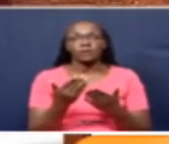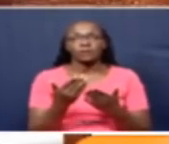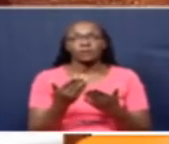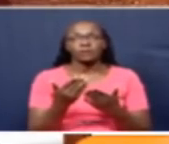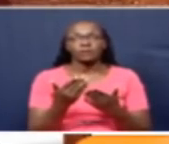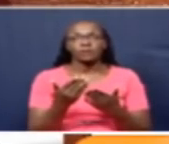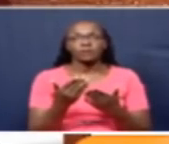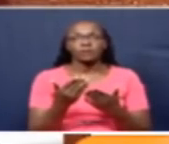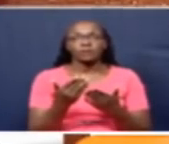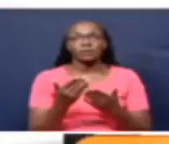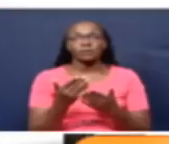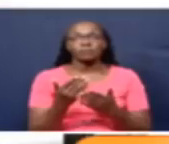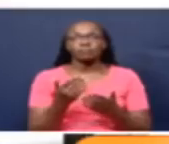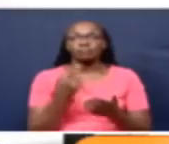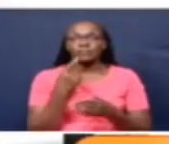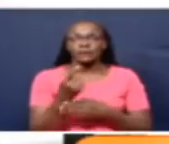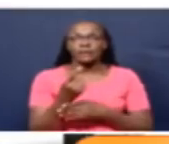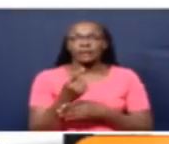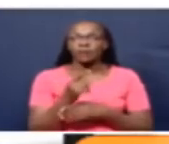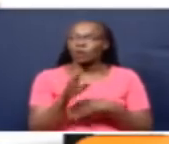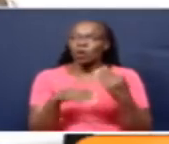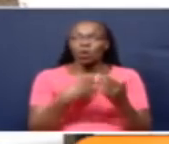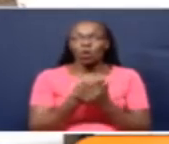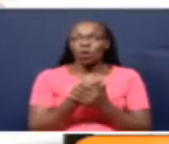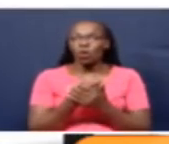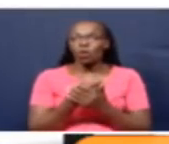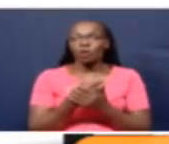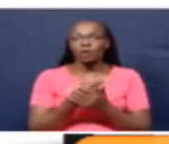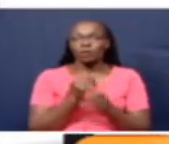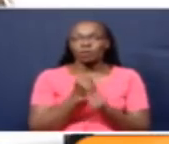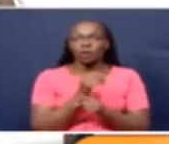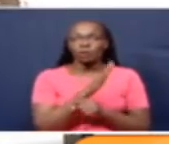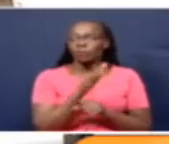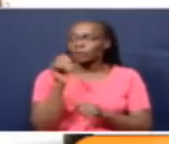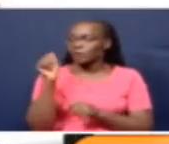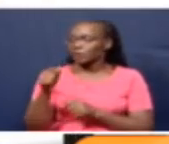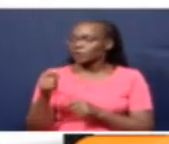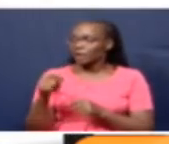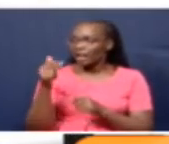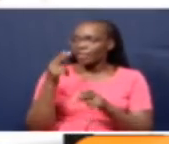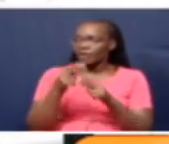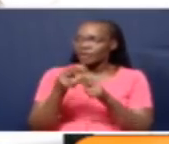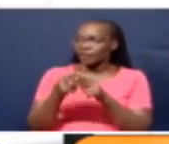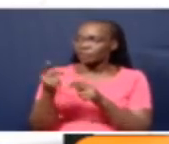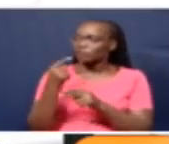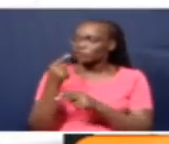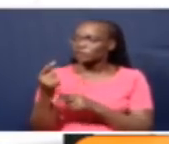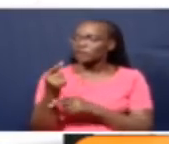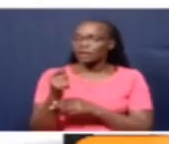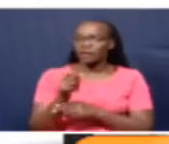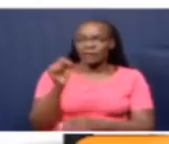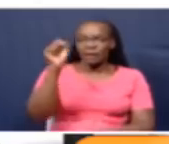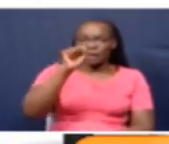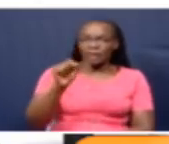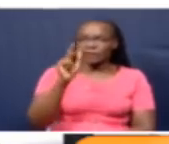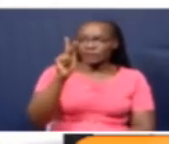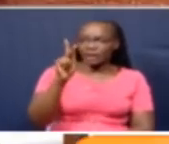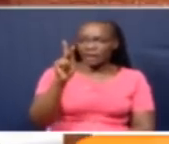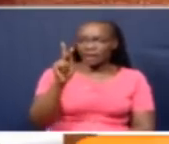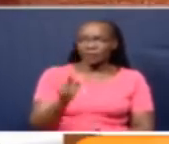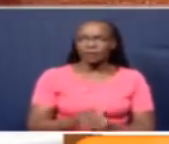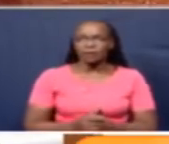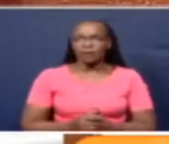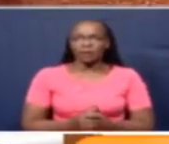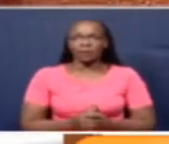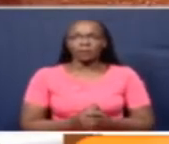I tell you. Are these all your golf mates? All my golf mates. Just like you mentioned, you dropped another name earlier on. Which one? SK. Macharia, but